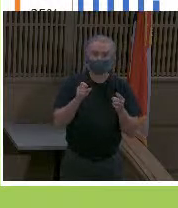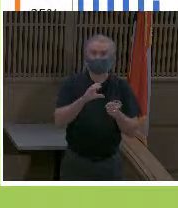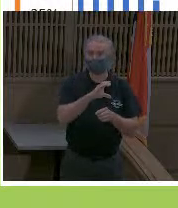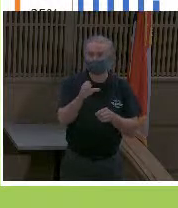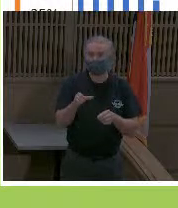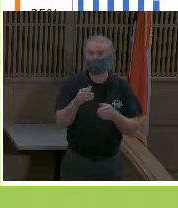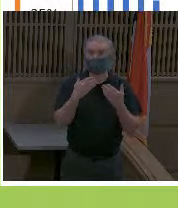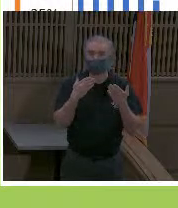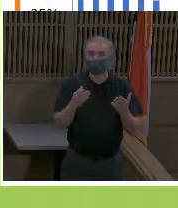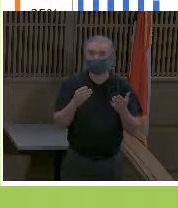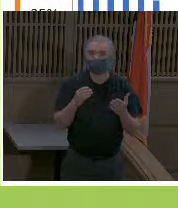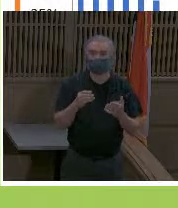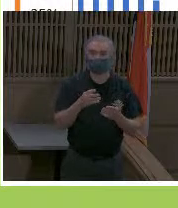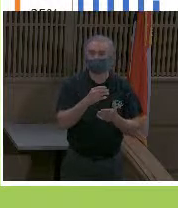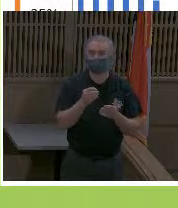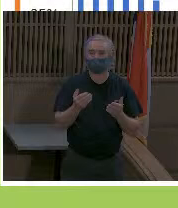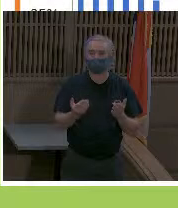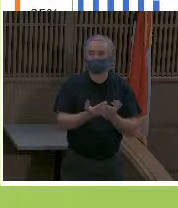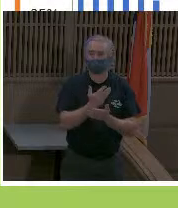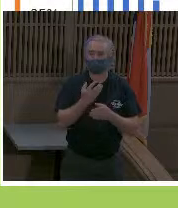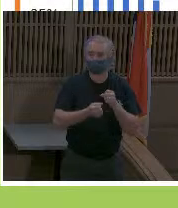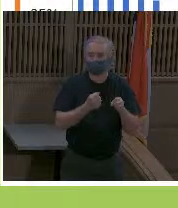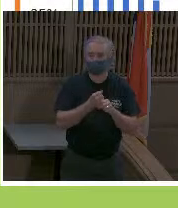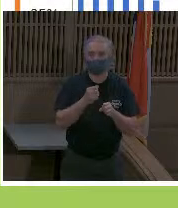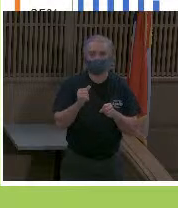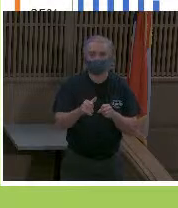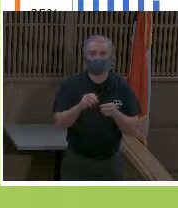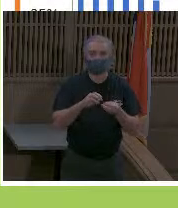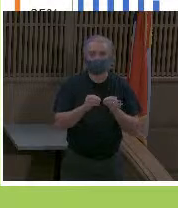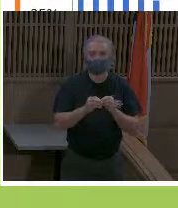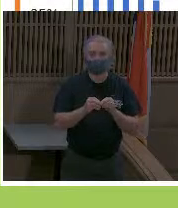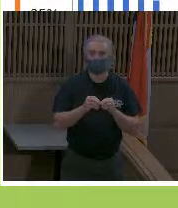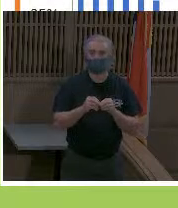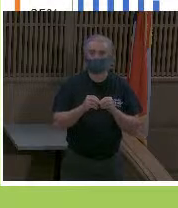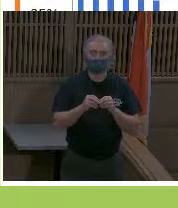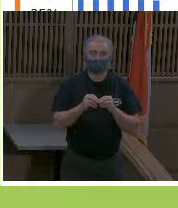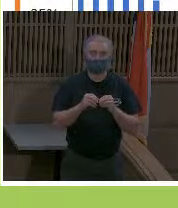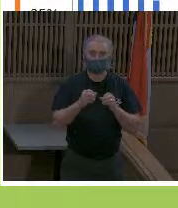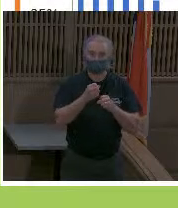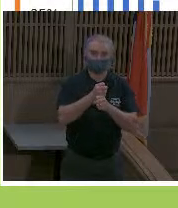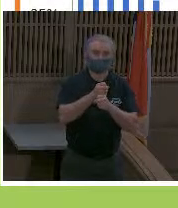by Christmas, followed by New Year's celebrations. And I think people had a little bit